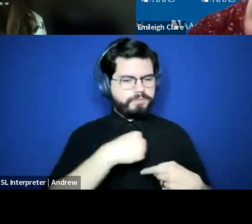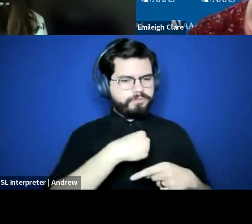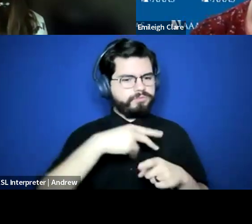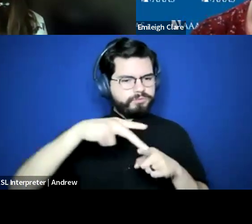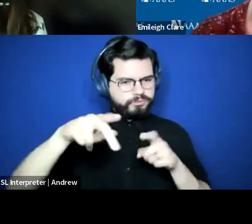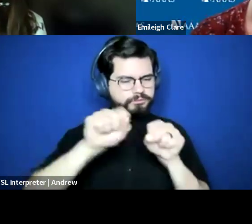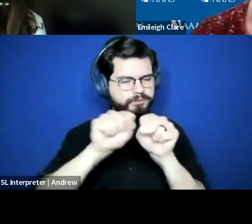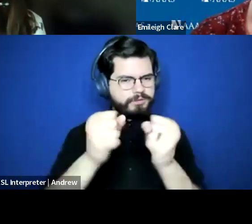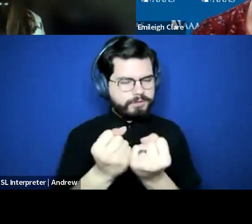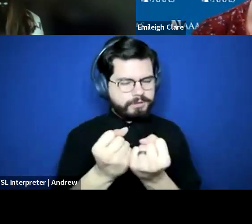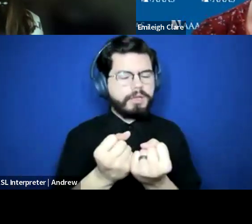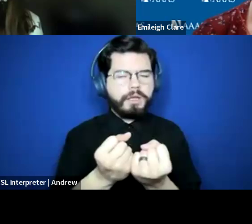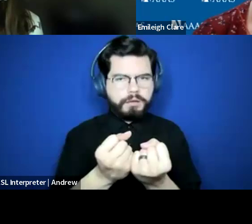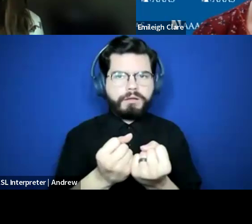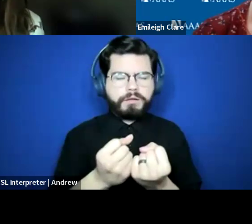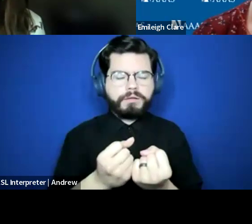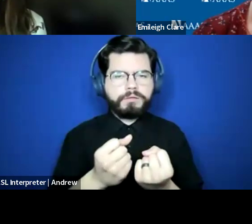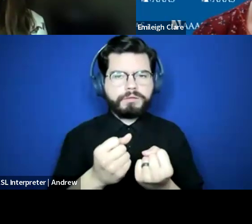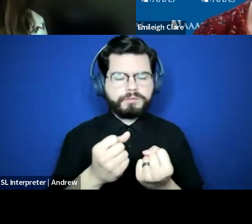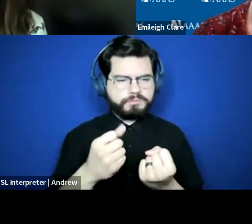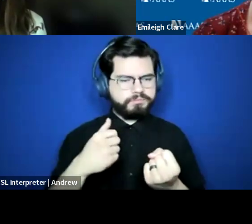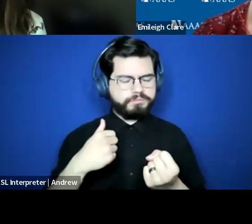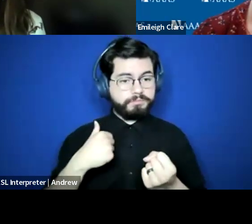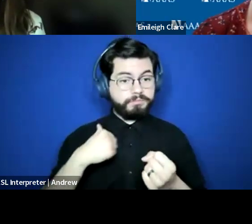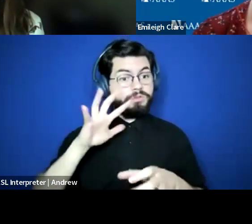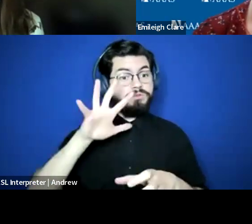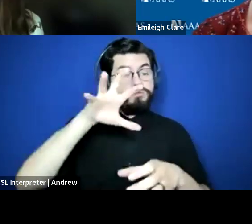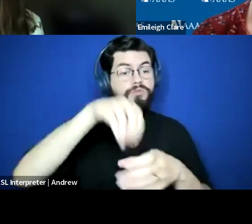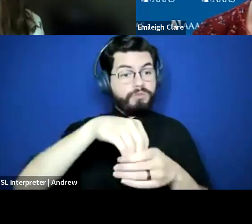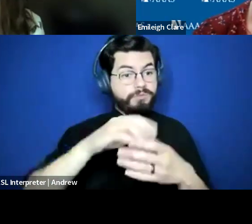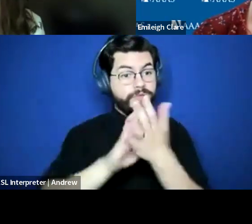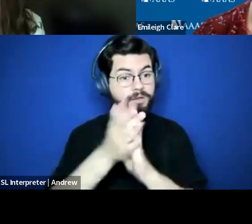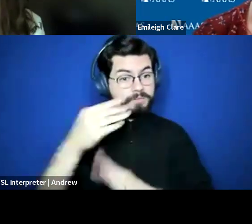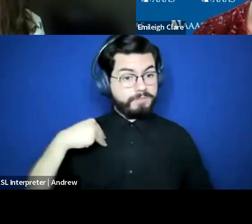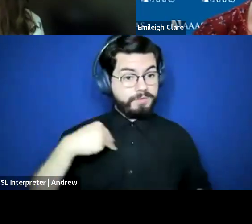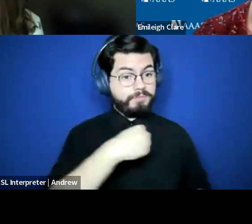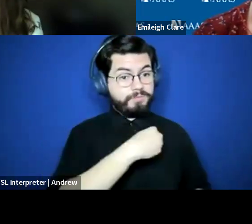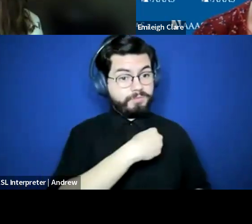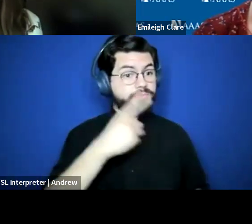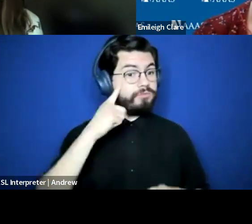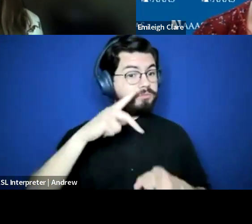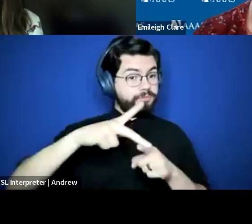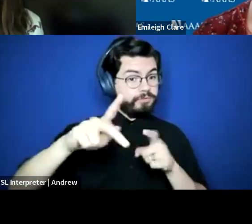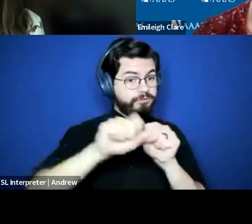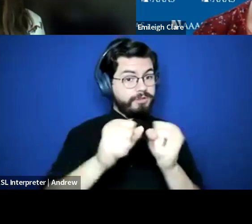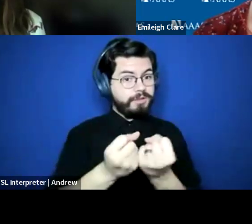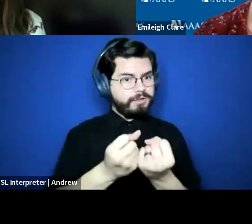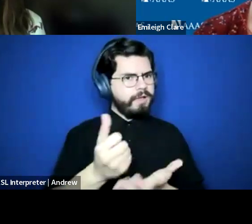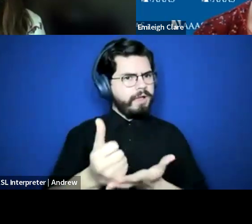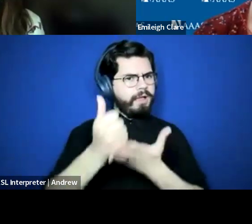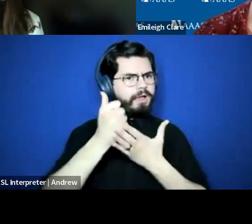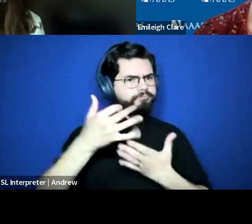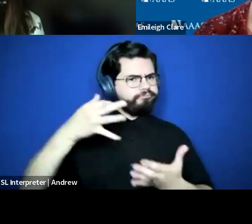some of the reasons and the benefits of joining a professional society? No, this time we'll start with